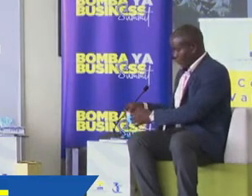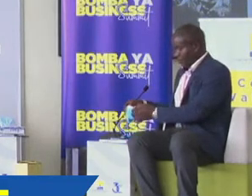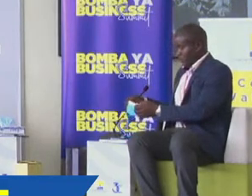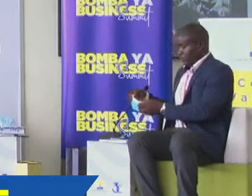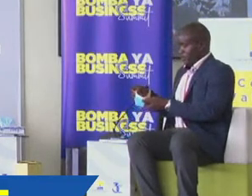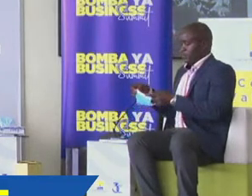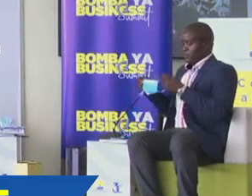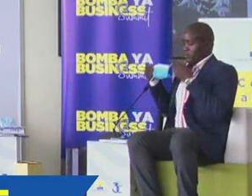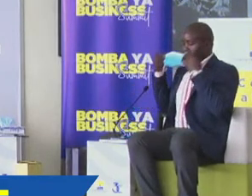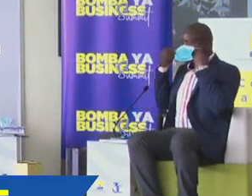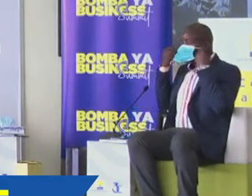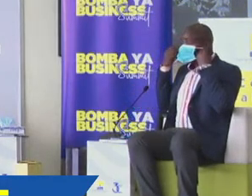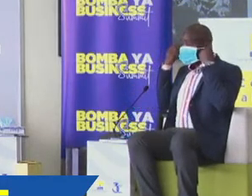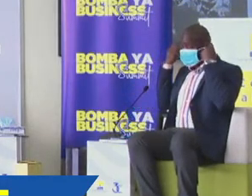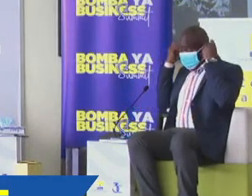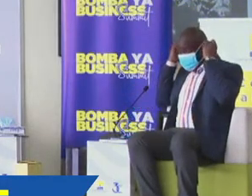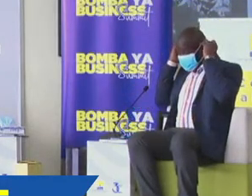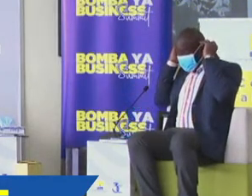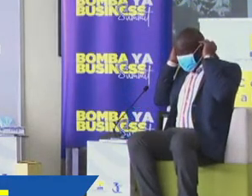lunch.